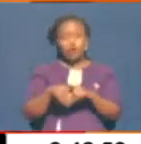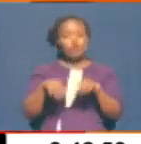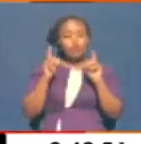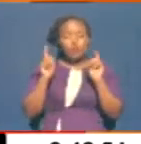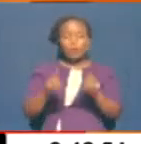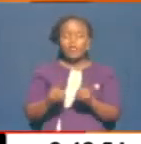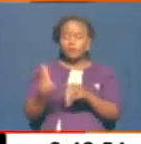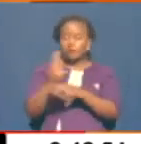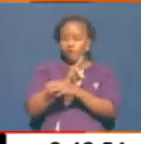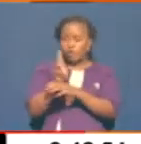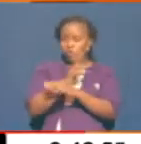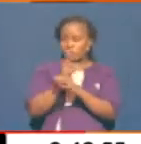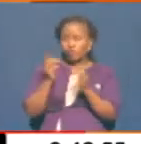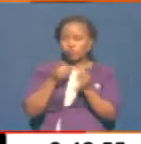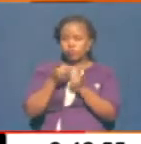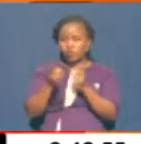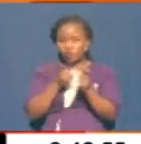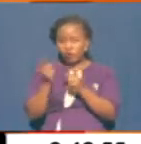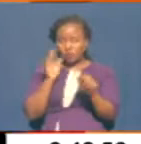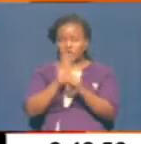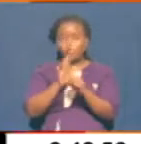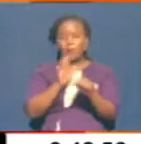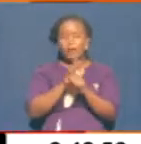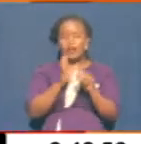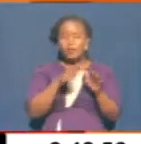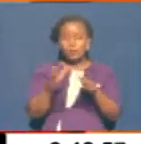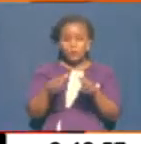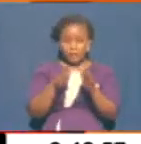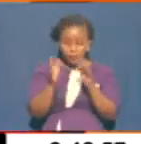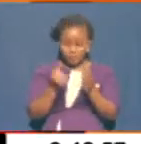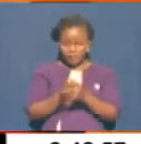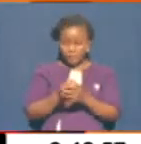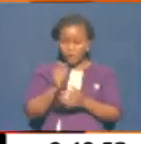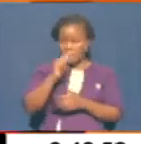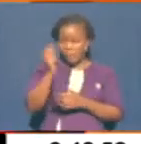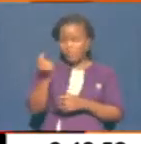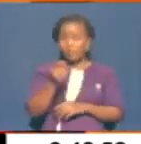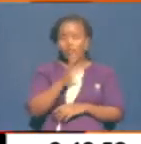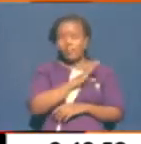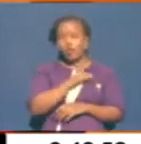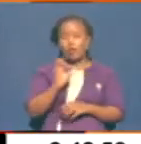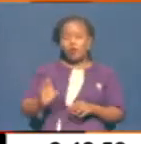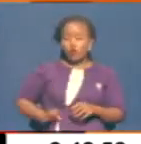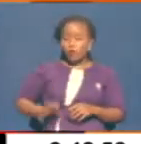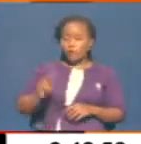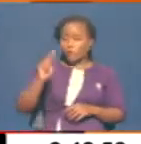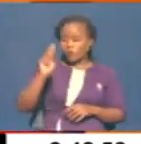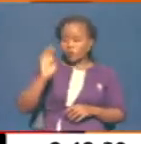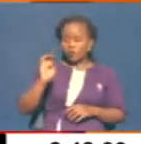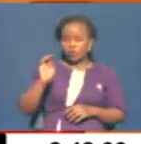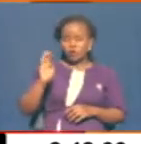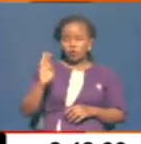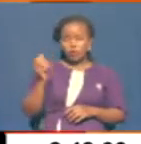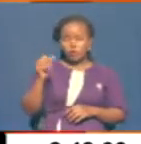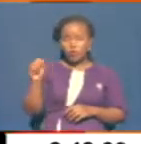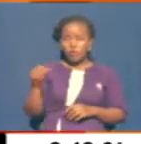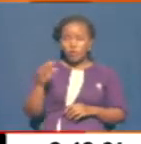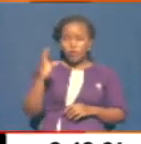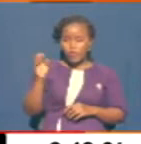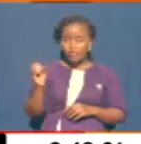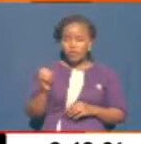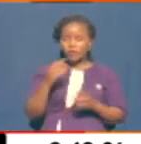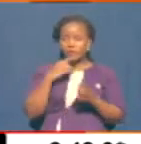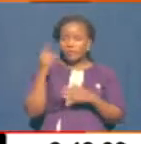traditional disaster management methods. Kenya National Commission for UNESCO Deputy Secretary General Dr. James Njogu